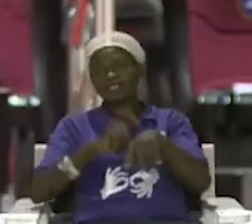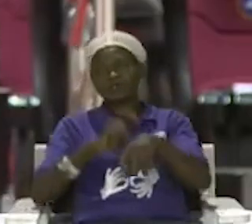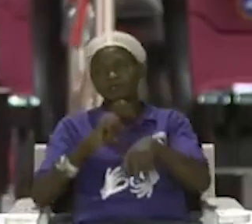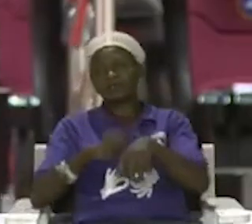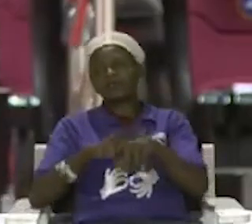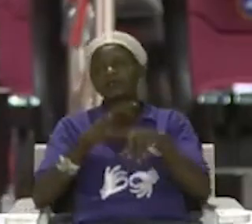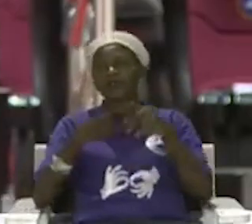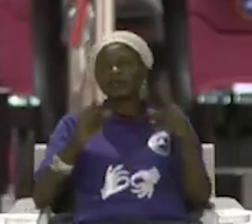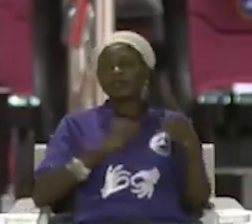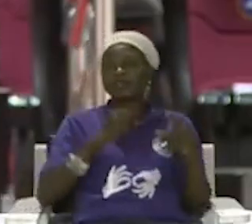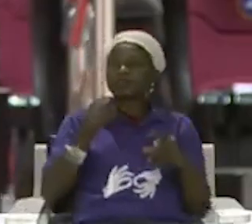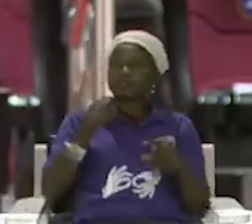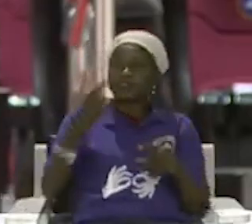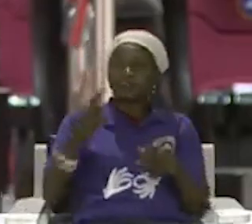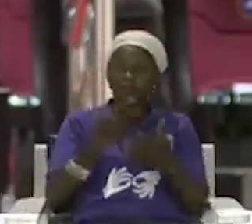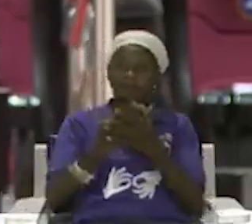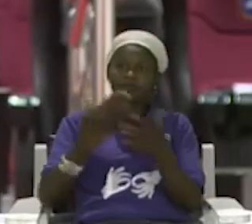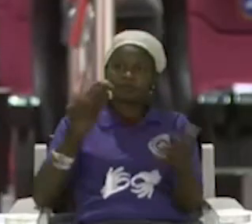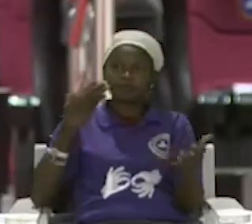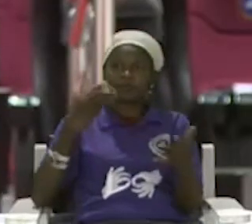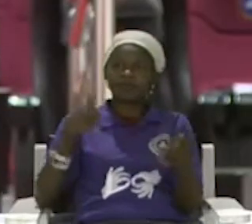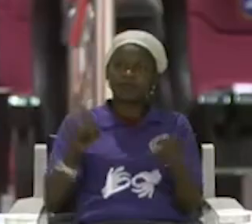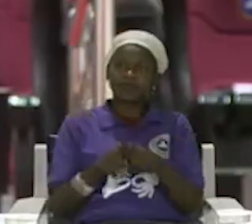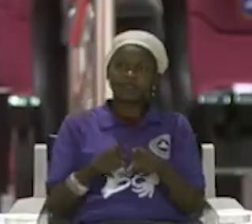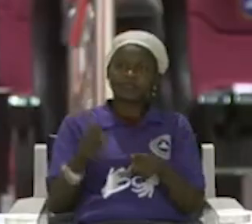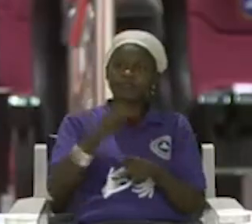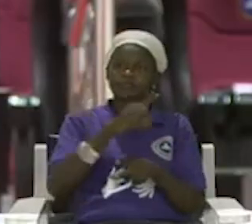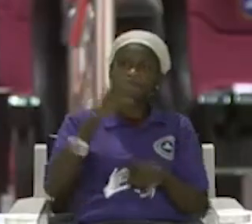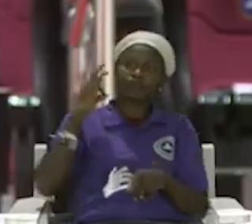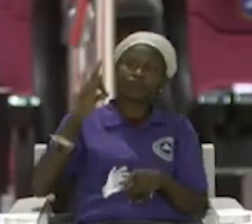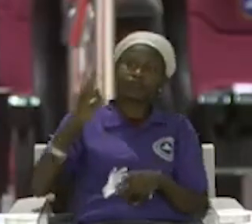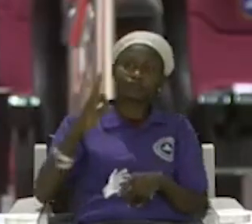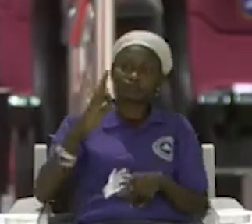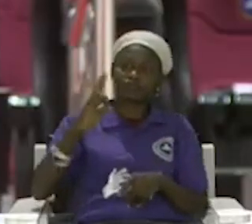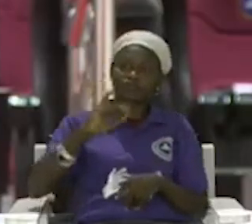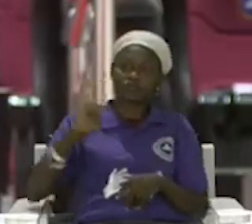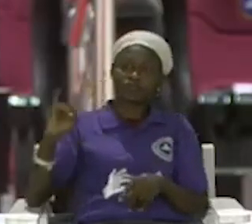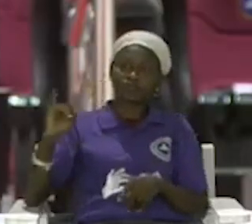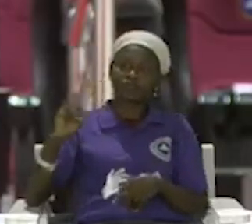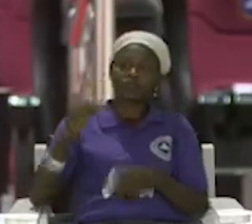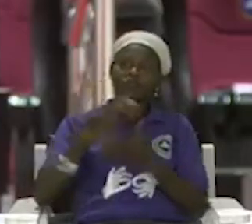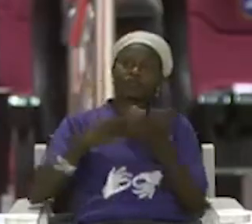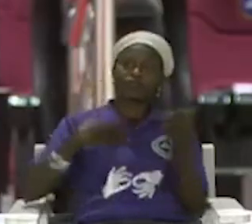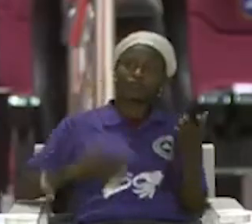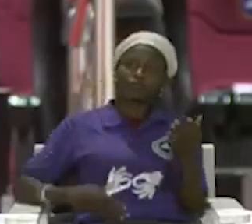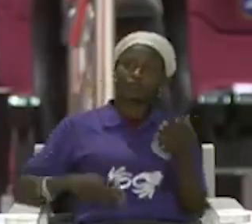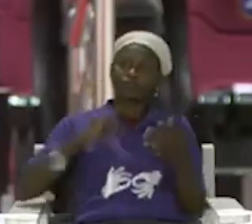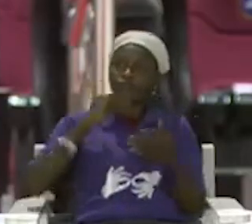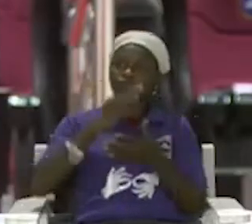But I've said it before, as you are preaching, somebody is somewhere